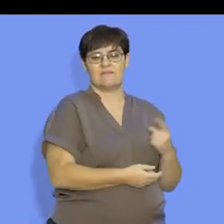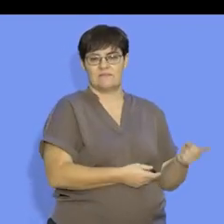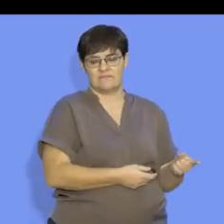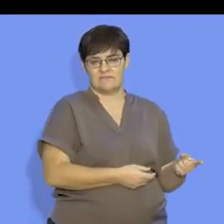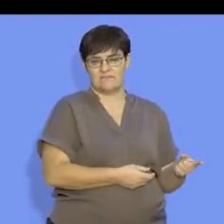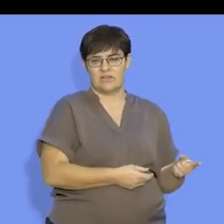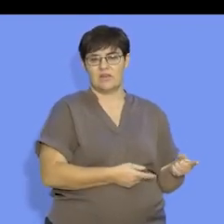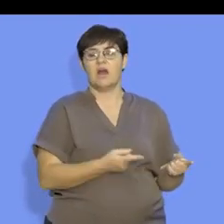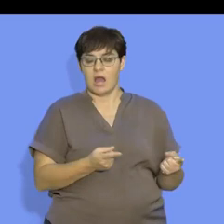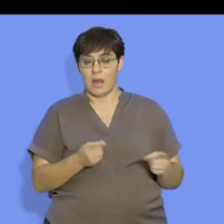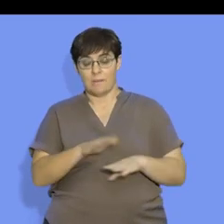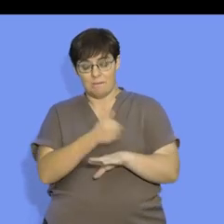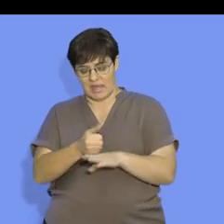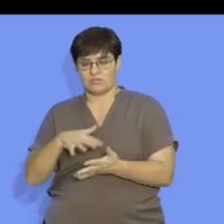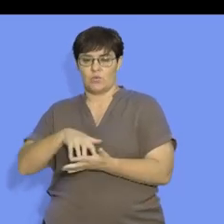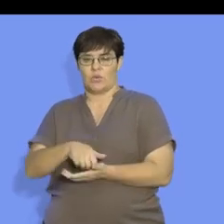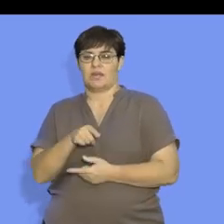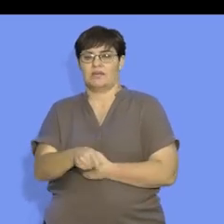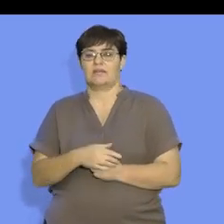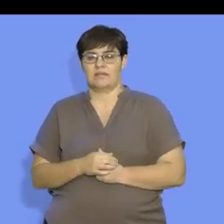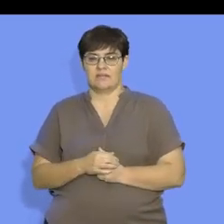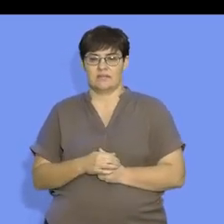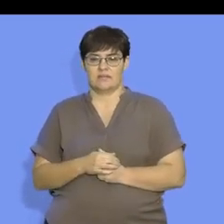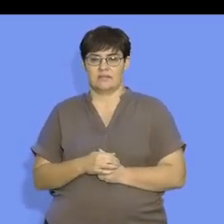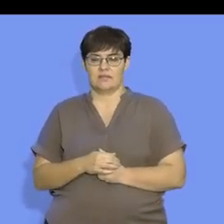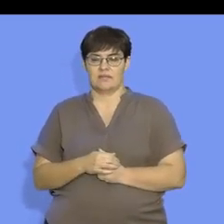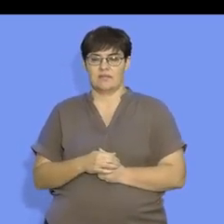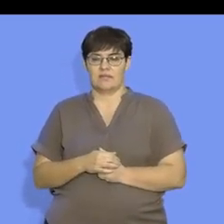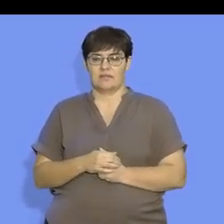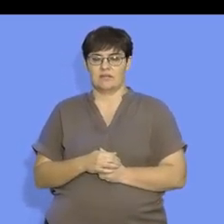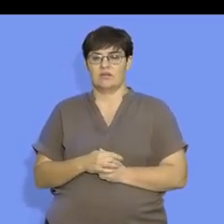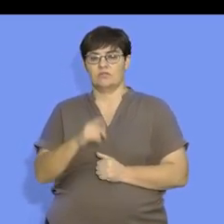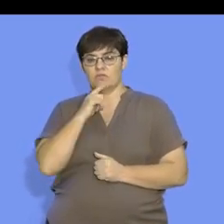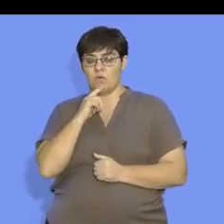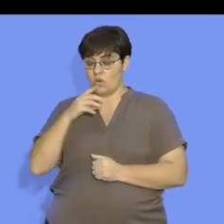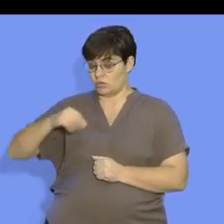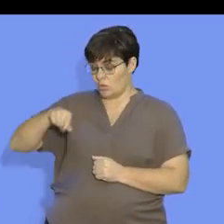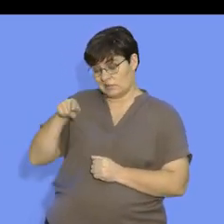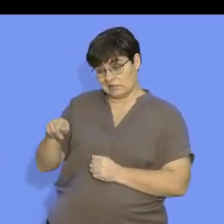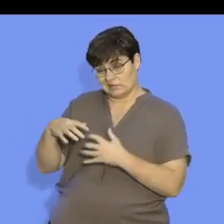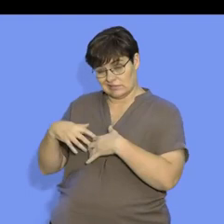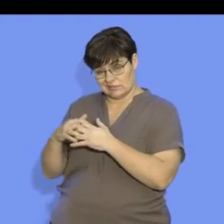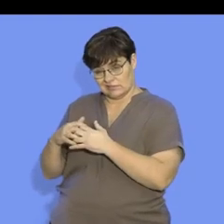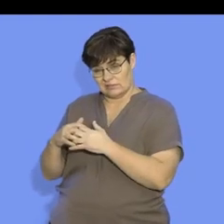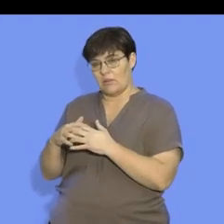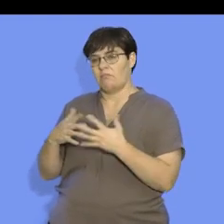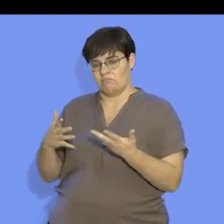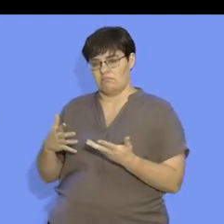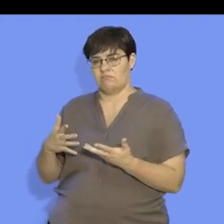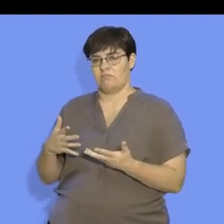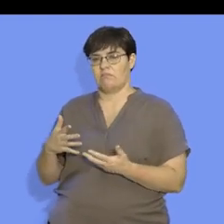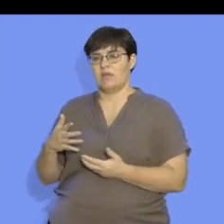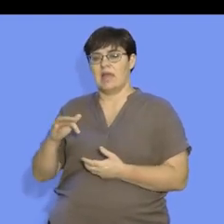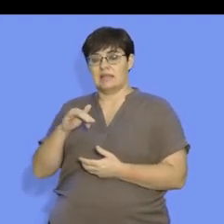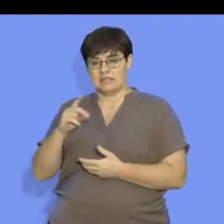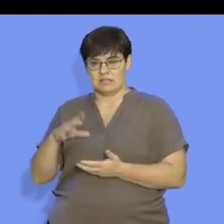acid reacting with a weak base, right? So it makes sense to say that the salt that is formed will